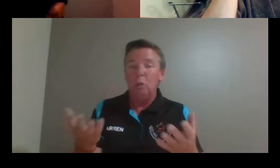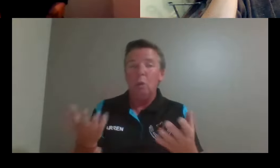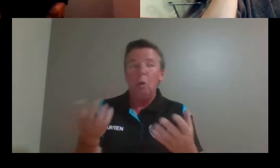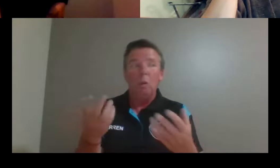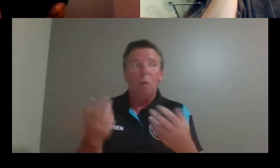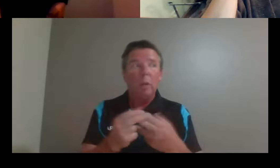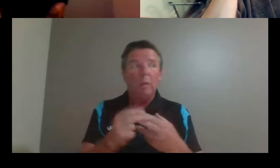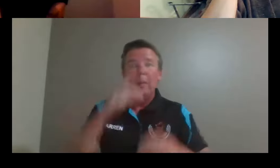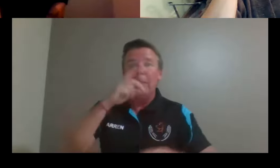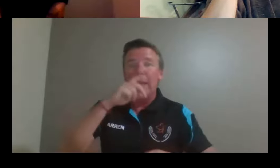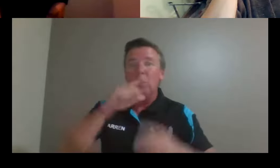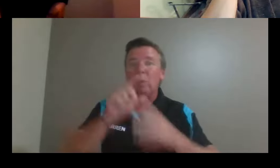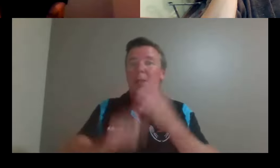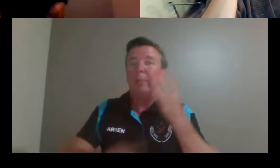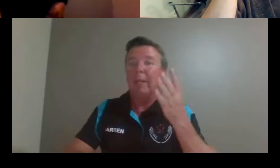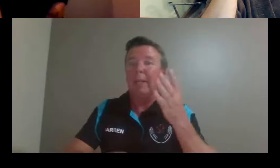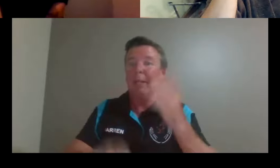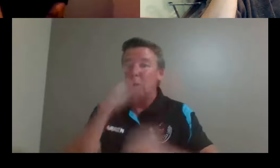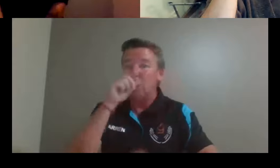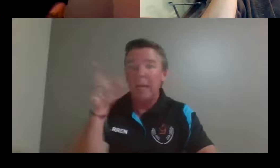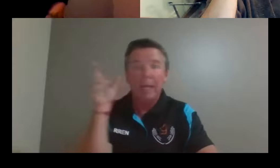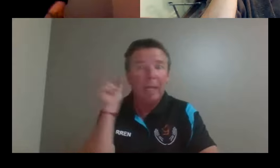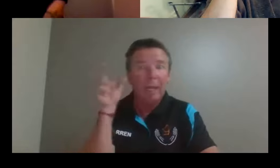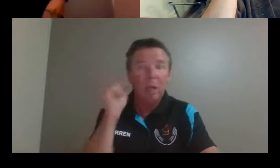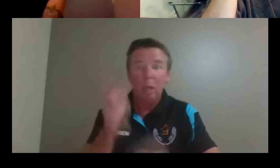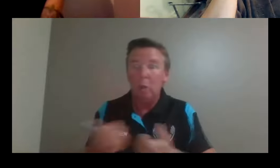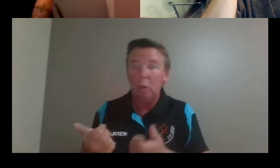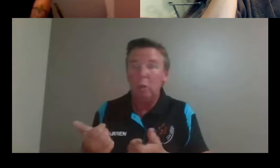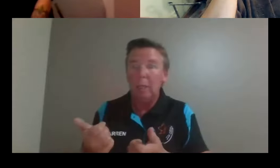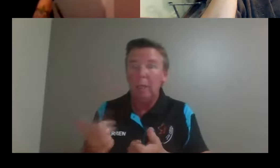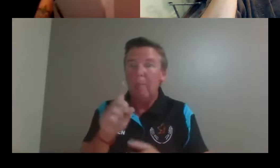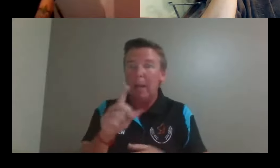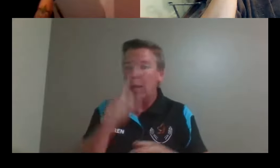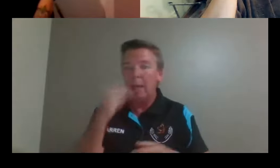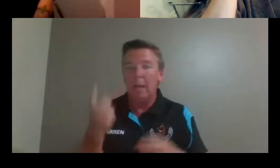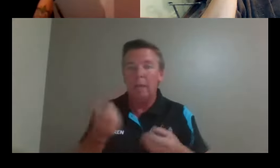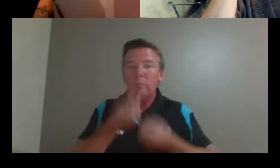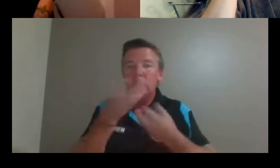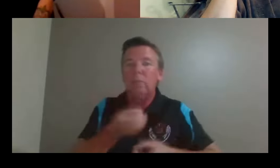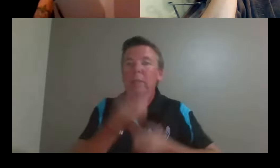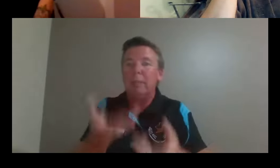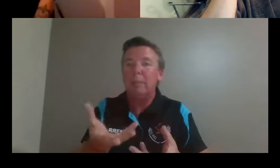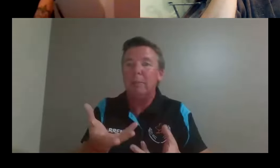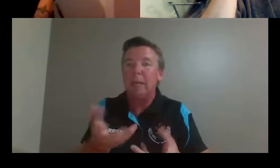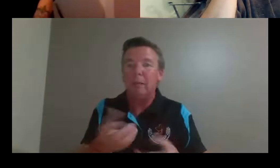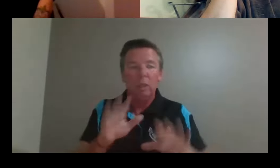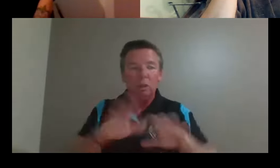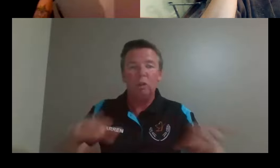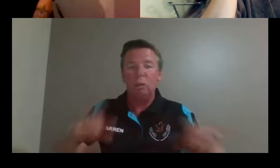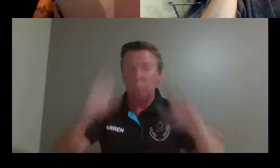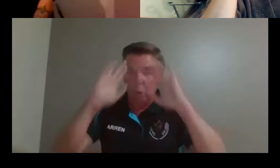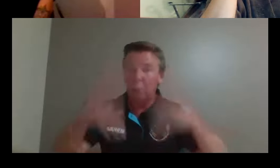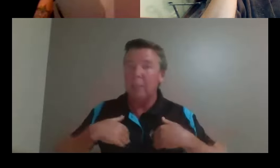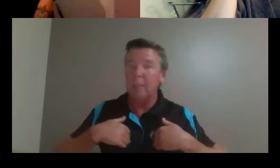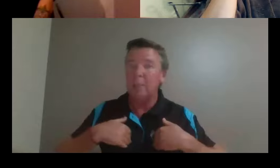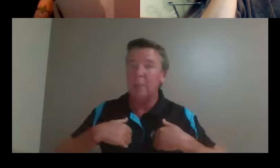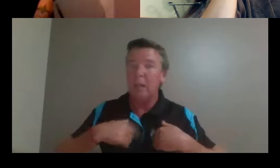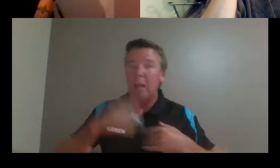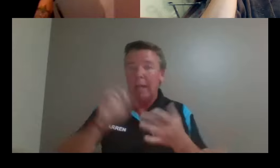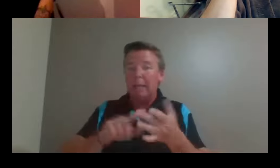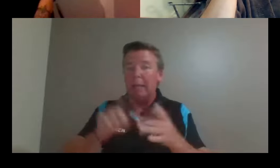used with people with disability who can hear like good, but can't express themselves. Children with